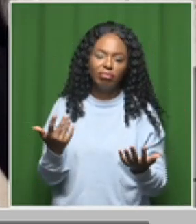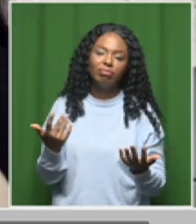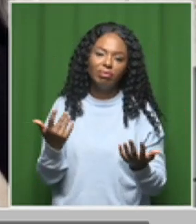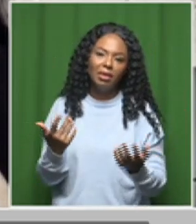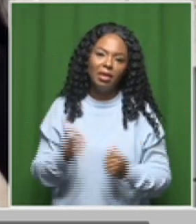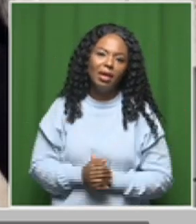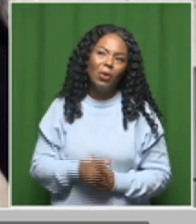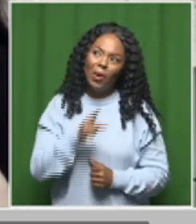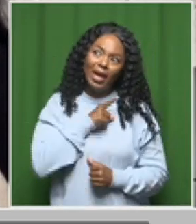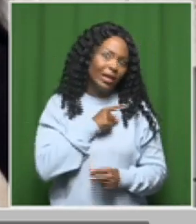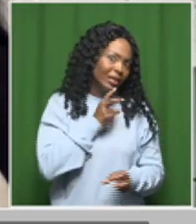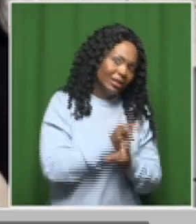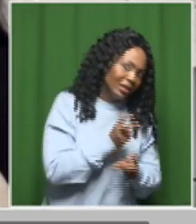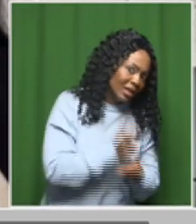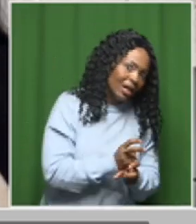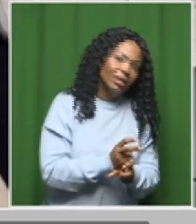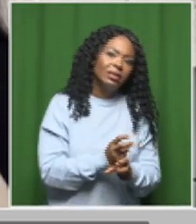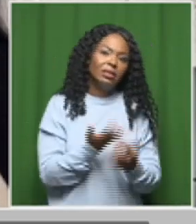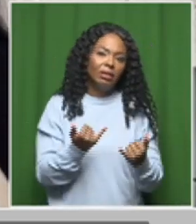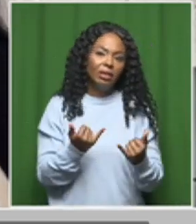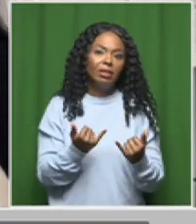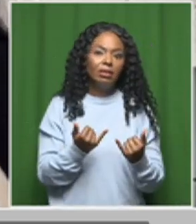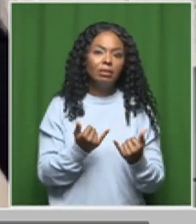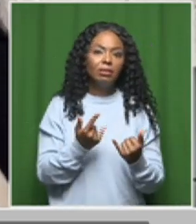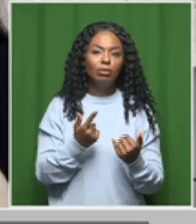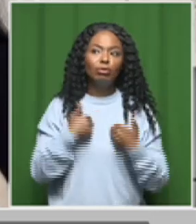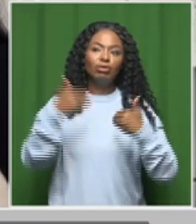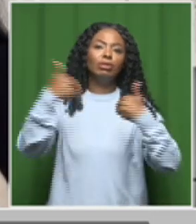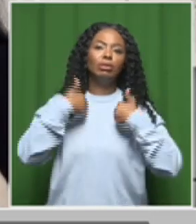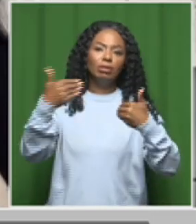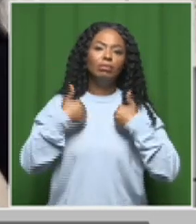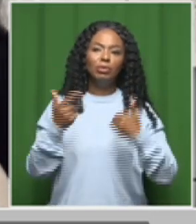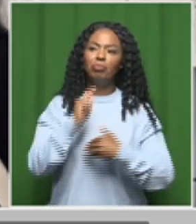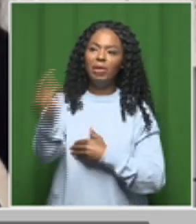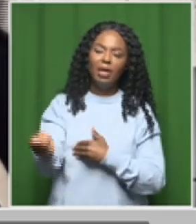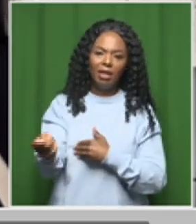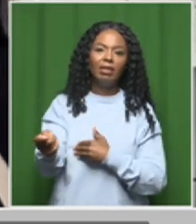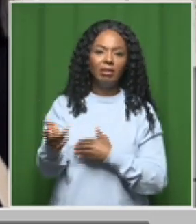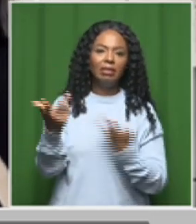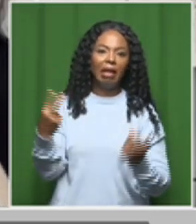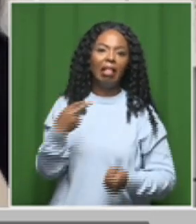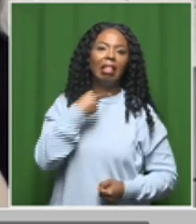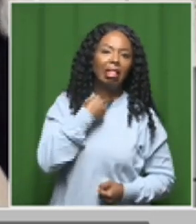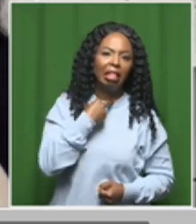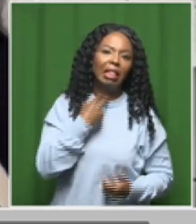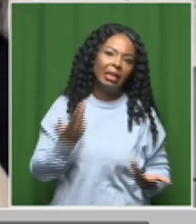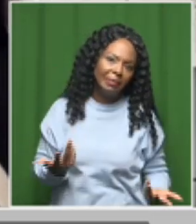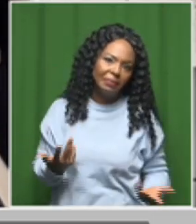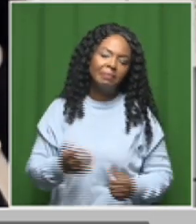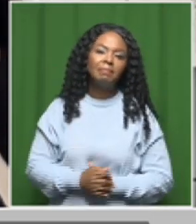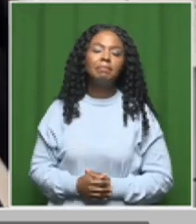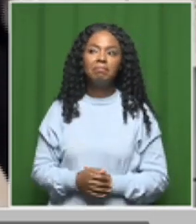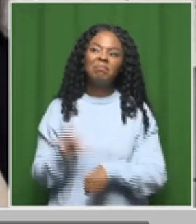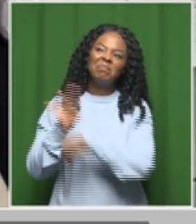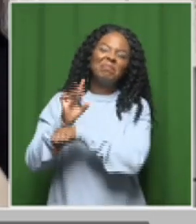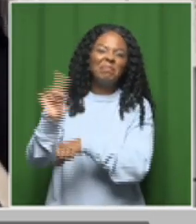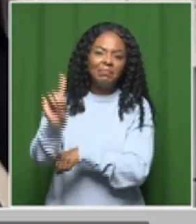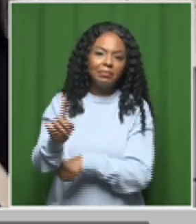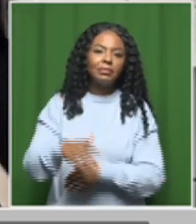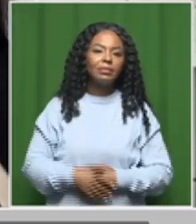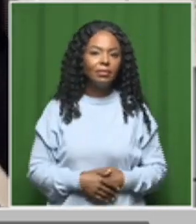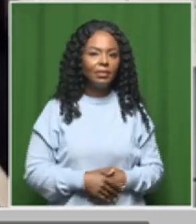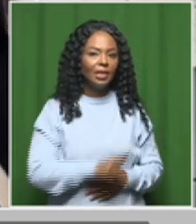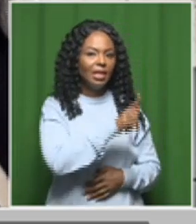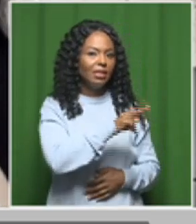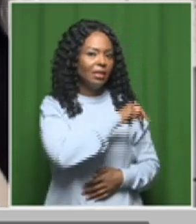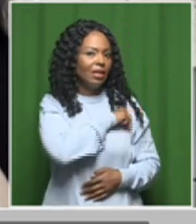of difficult right now to do certain things? So I worked in rural KZN, and one